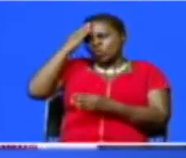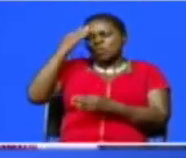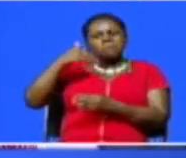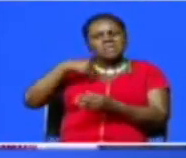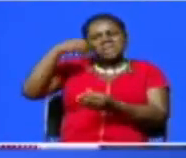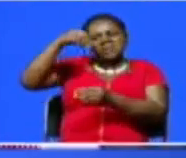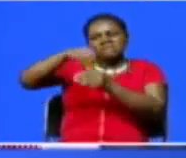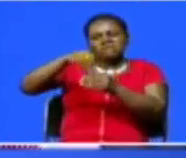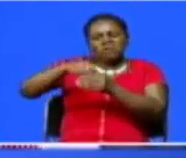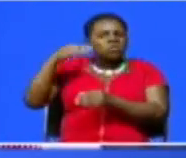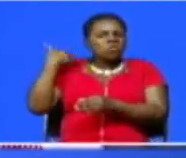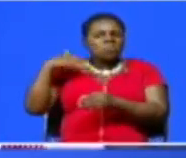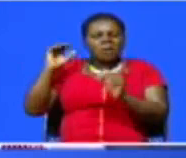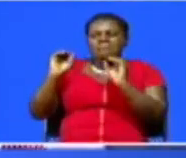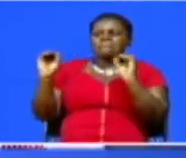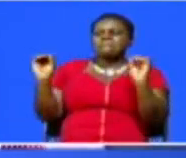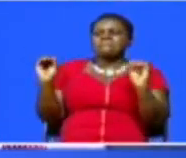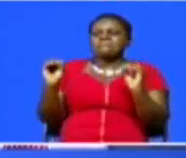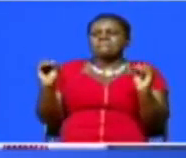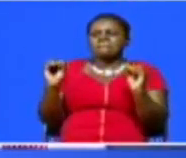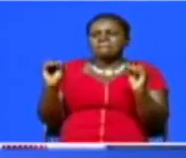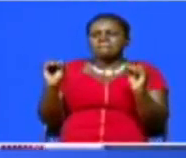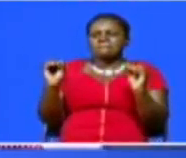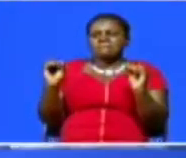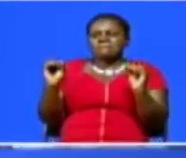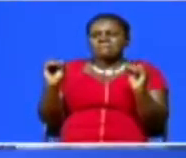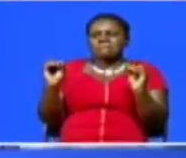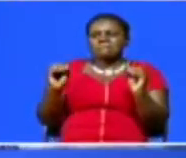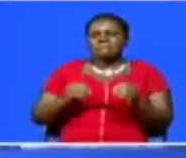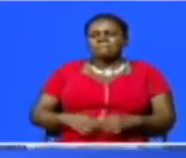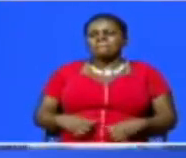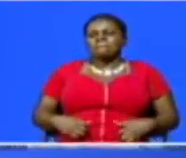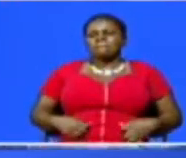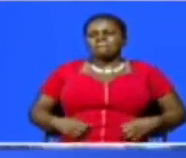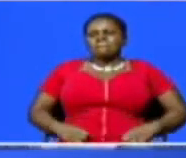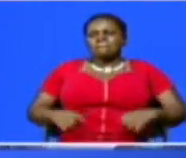never engaged myself in such an activity on that day I was in the Senate. We have